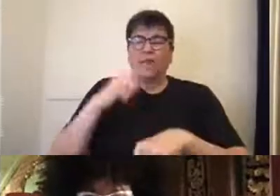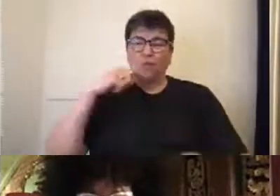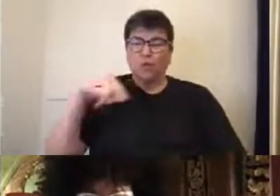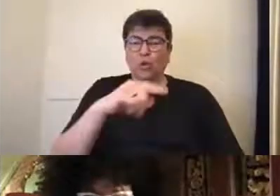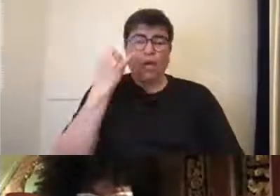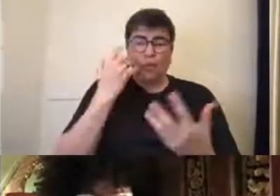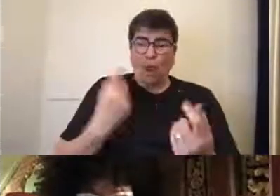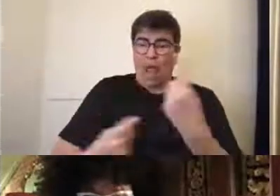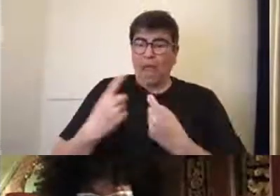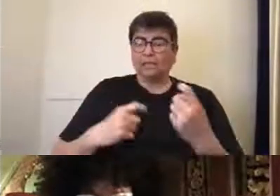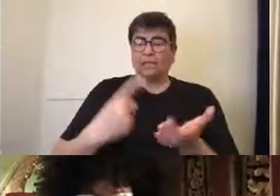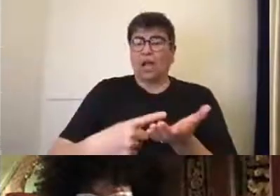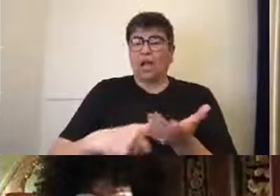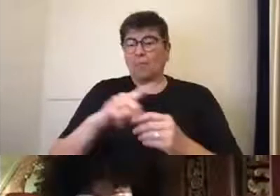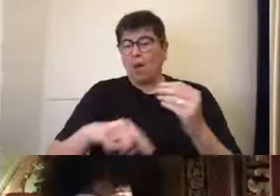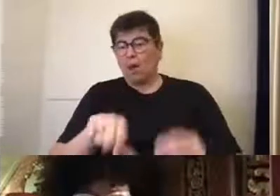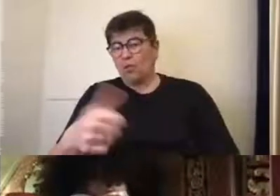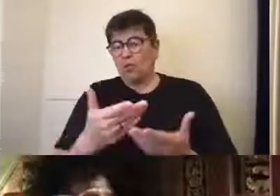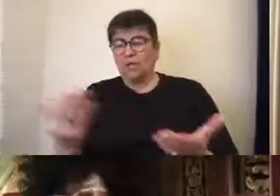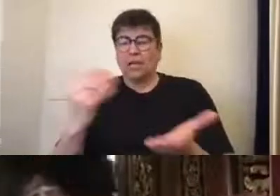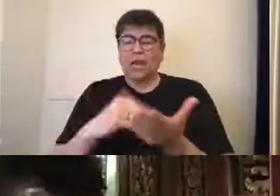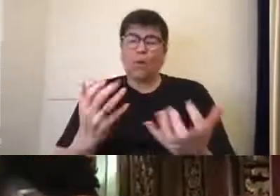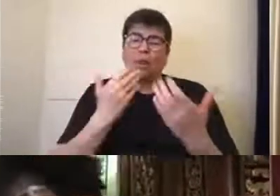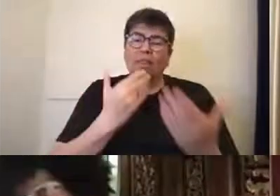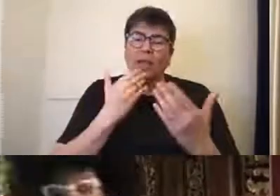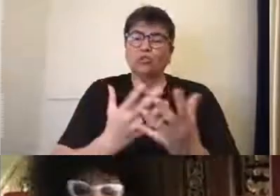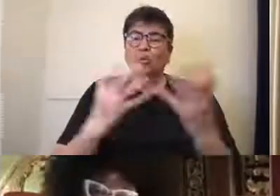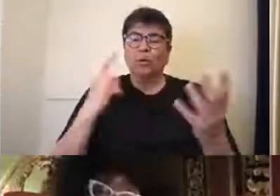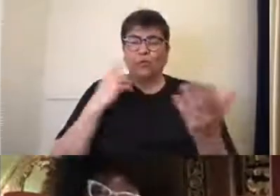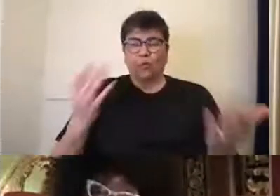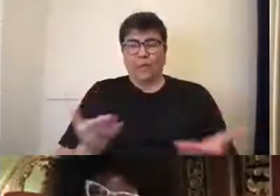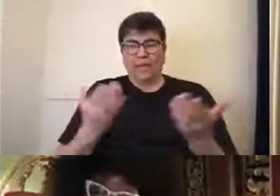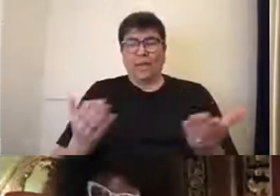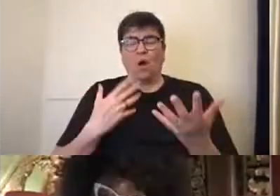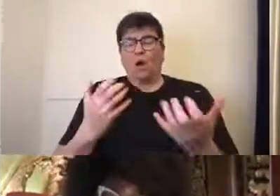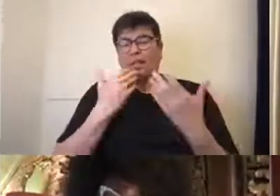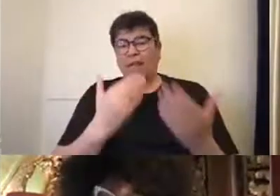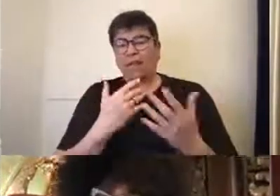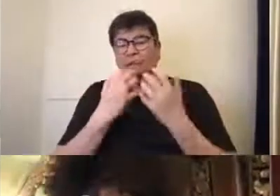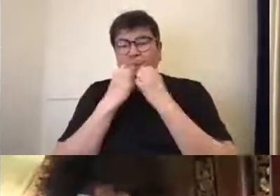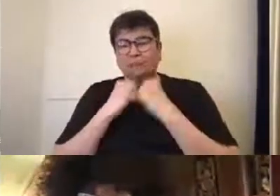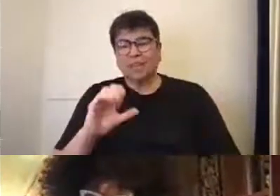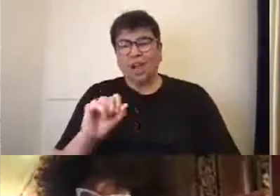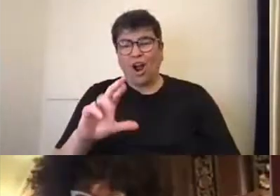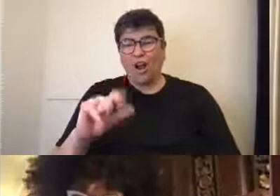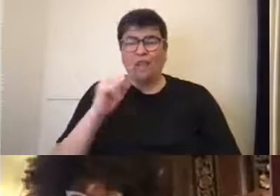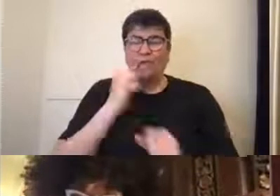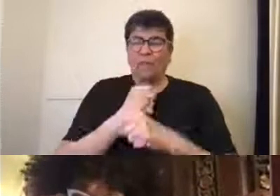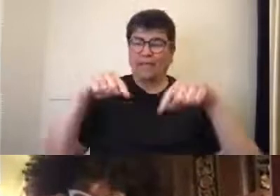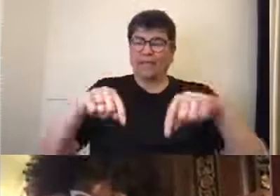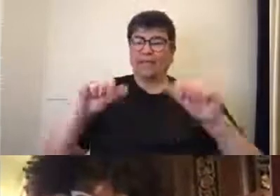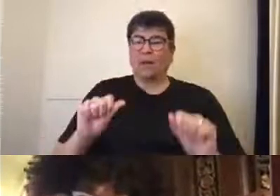me some questions or talk about some other things. And again, I just want to thank you so much for being here. And I just want to thank you dearly, Carla, for making this